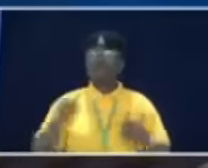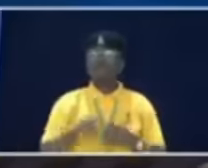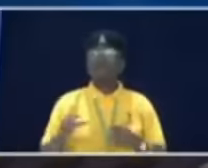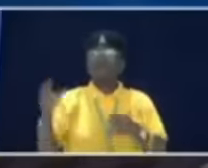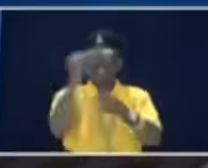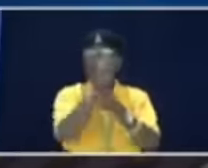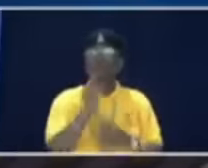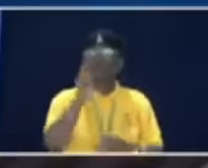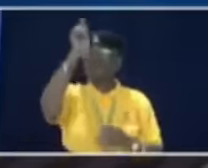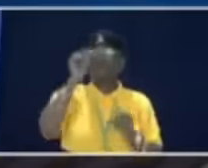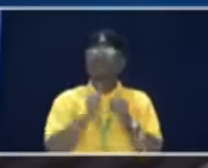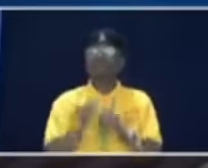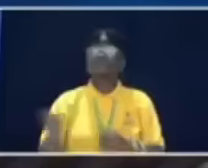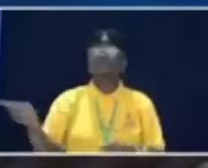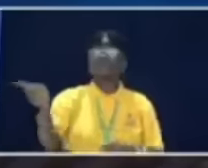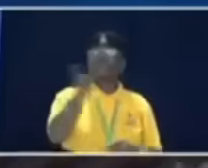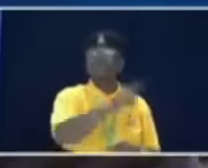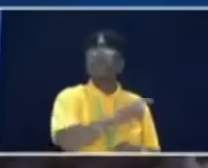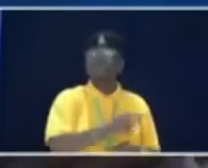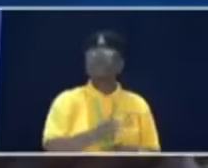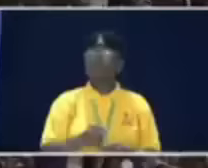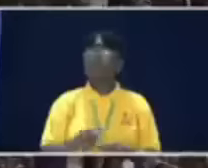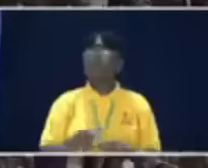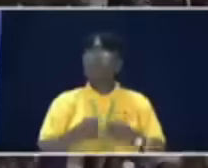I decree Red Sea part.